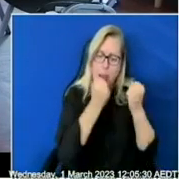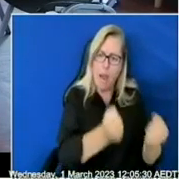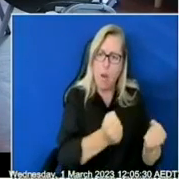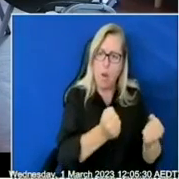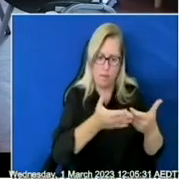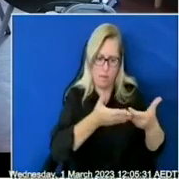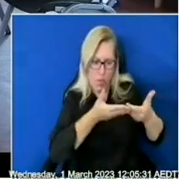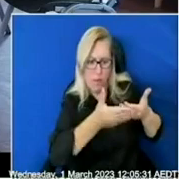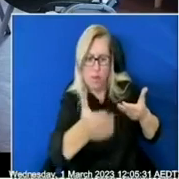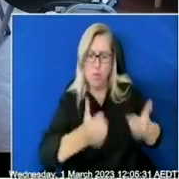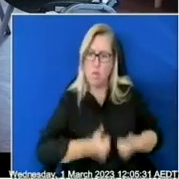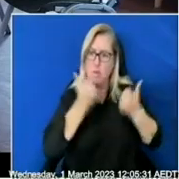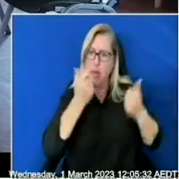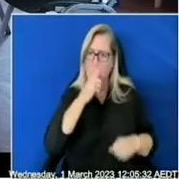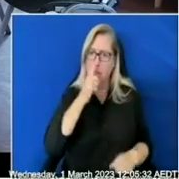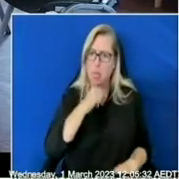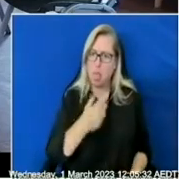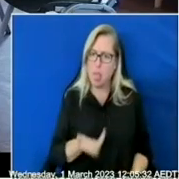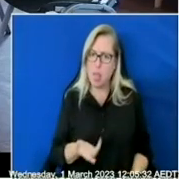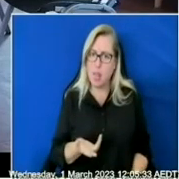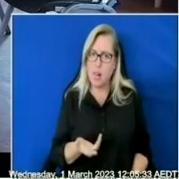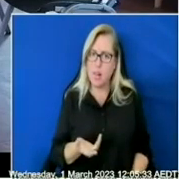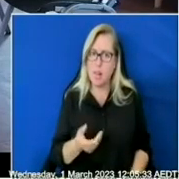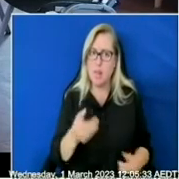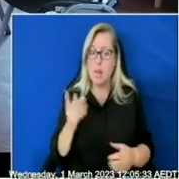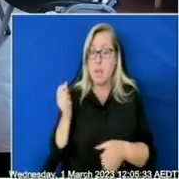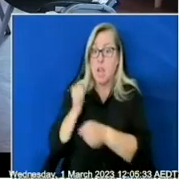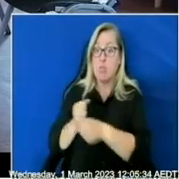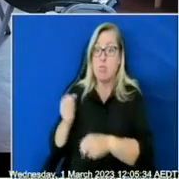But if our grandfather's justice is to